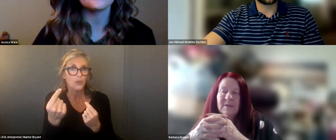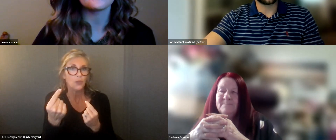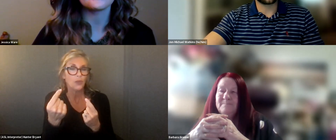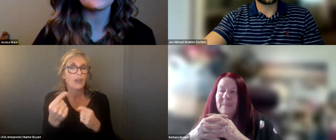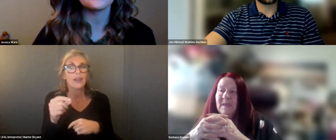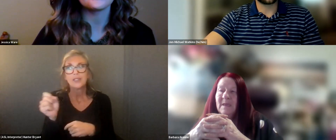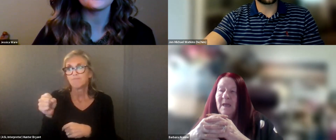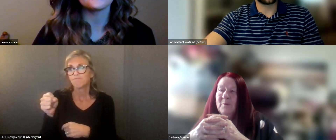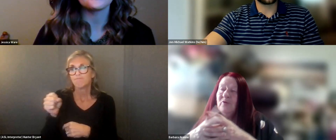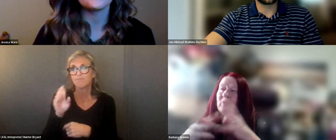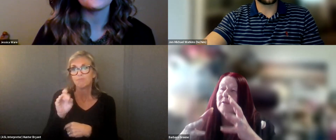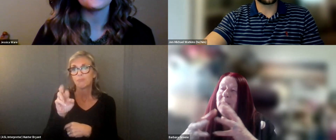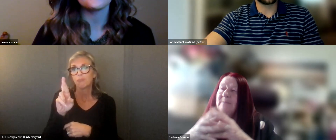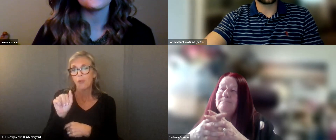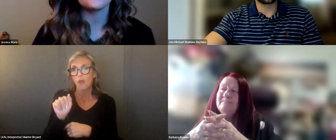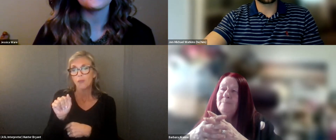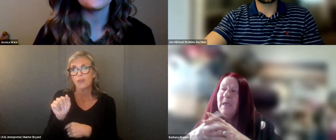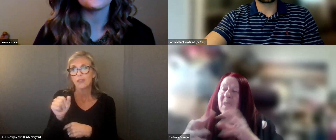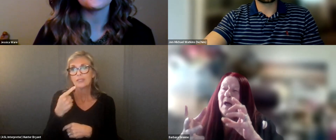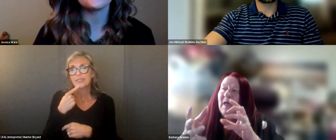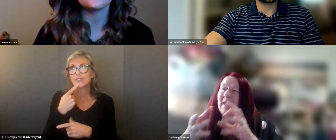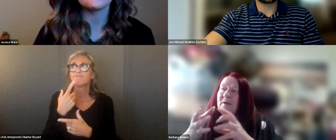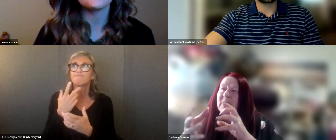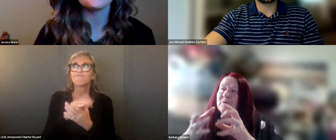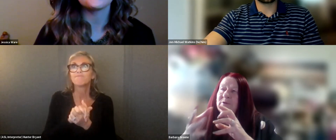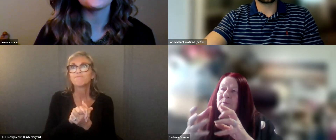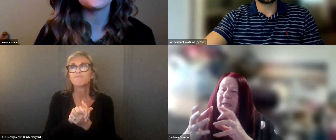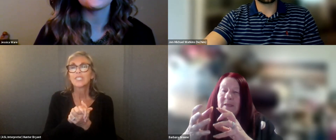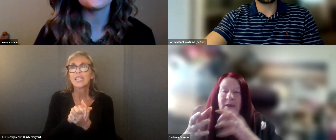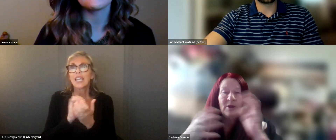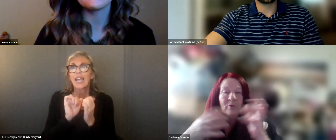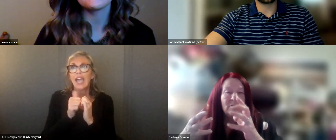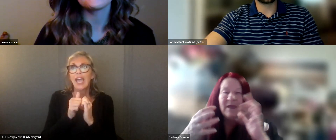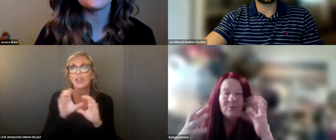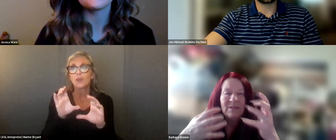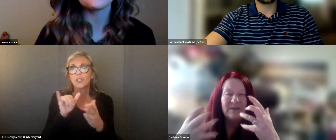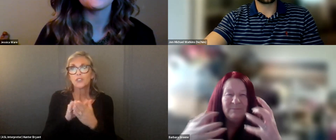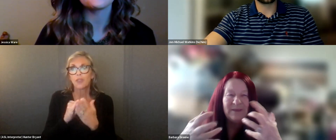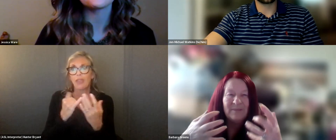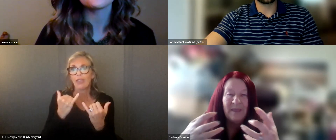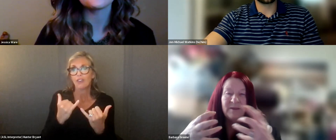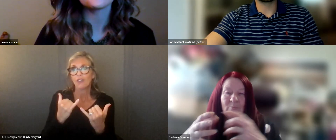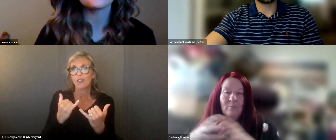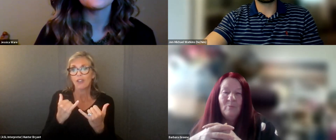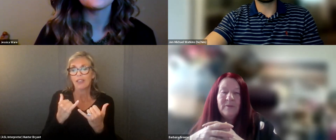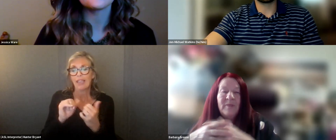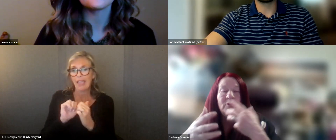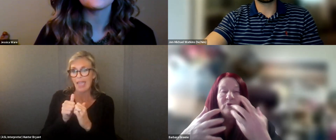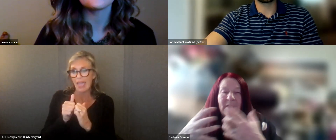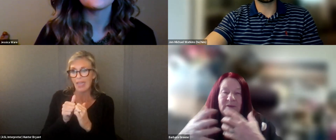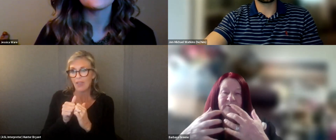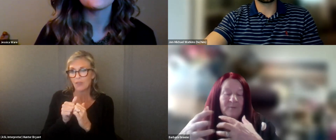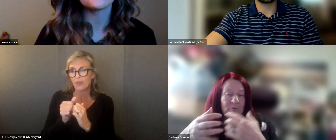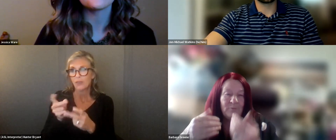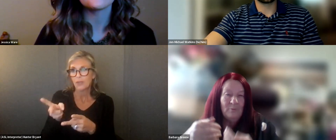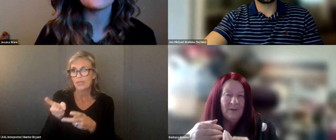bit, I was just trying to think, how do we do that kind of currently? How do we glean any of that? And one of the, we